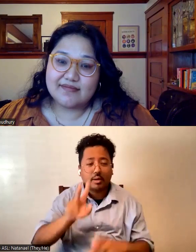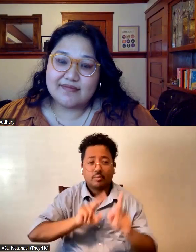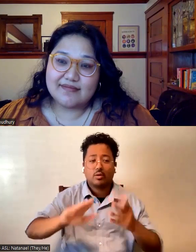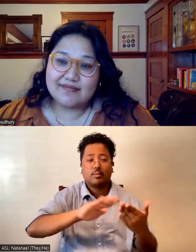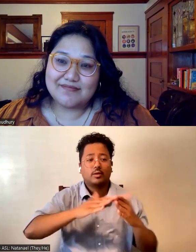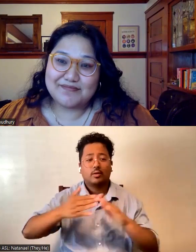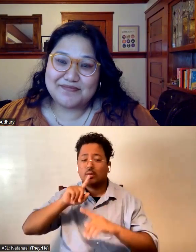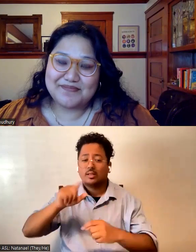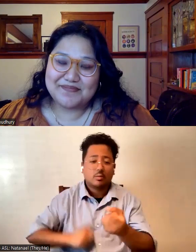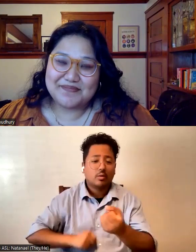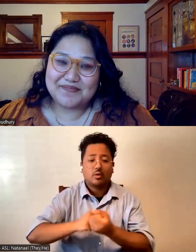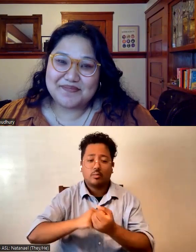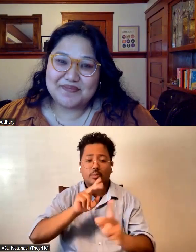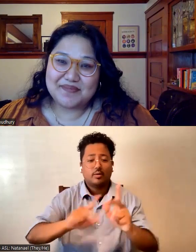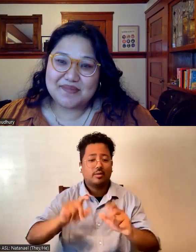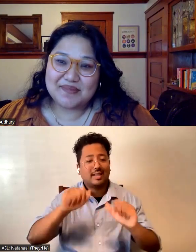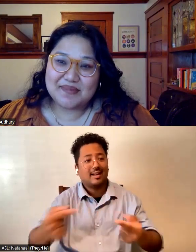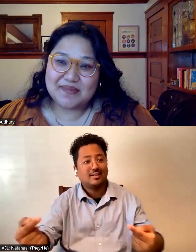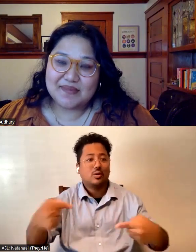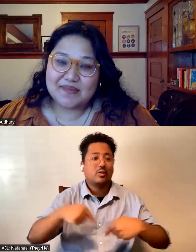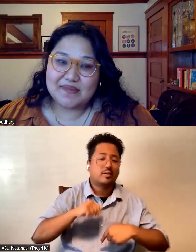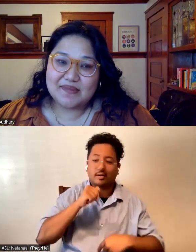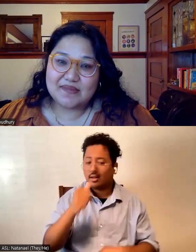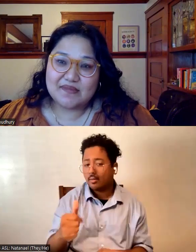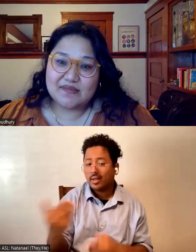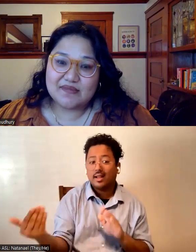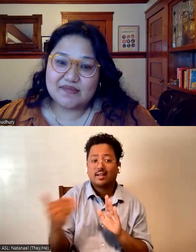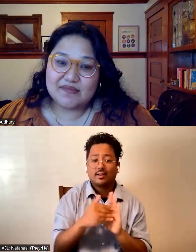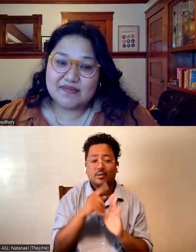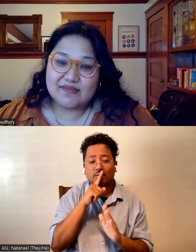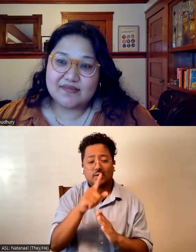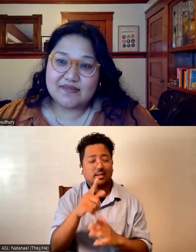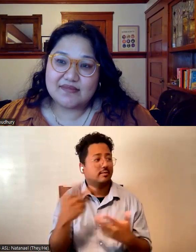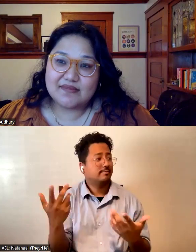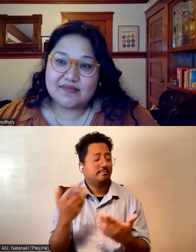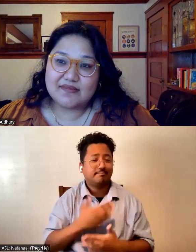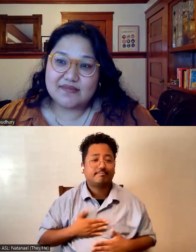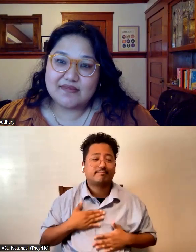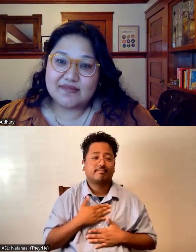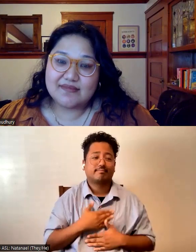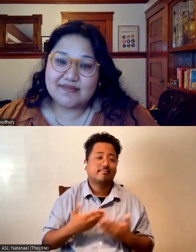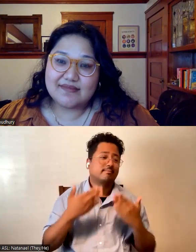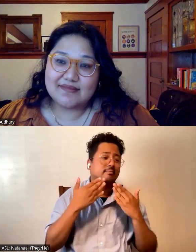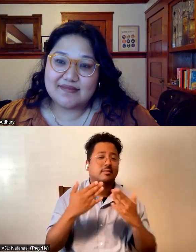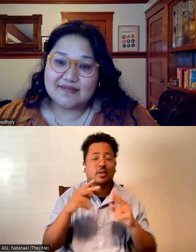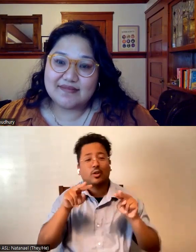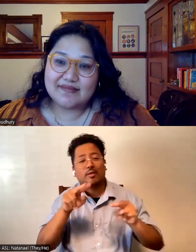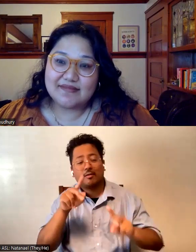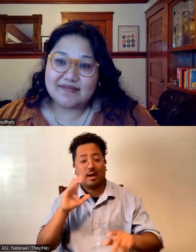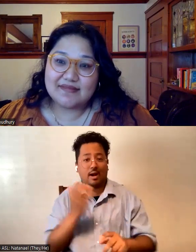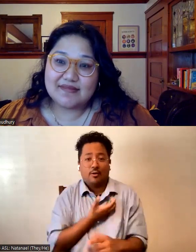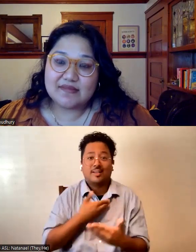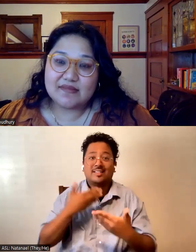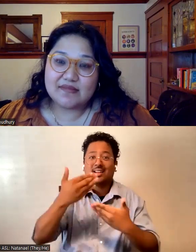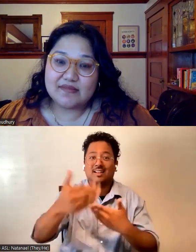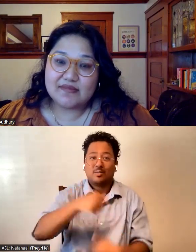these webinars, whether they can make it or not. Once again, we hope to see you for our upcoming Pride Month webinars,